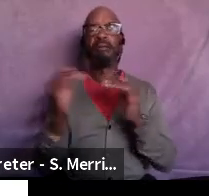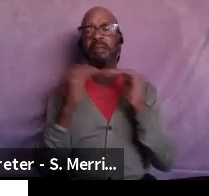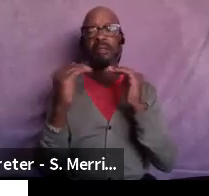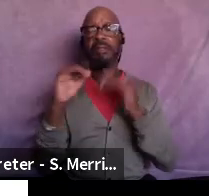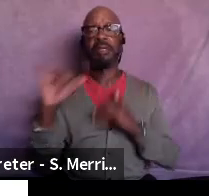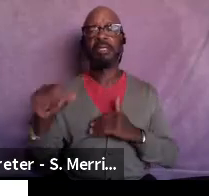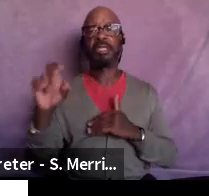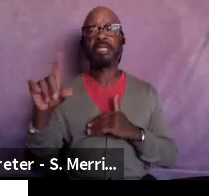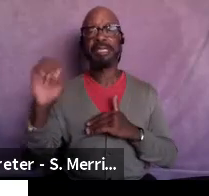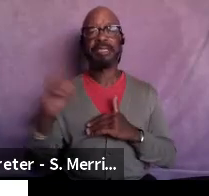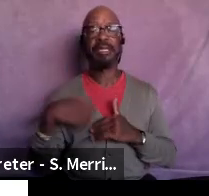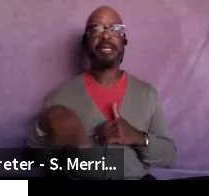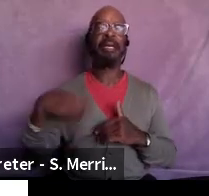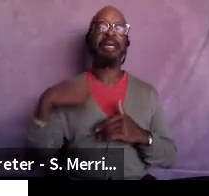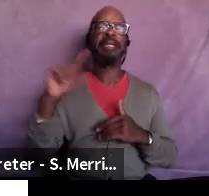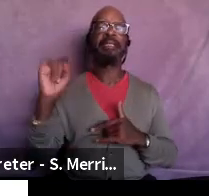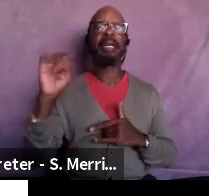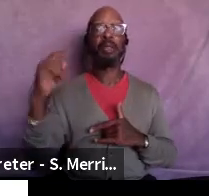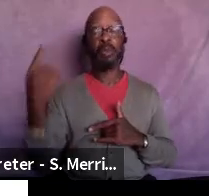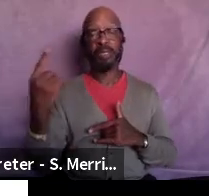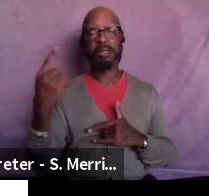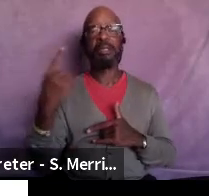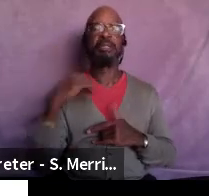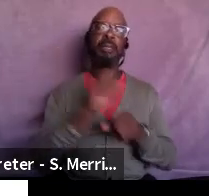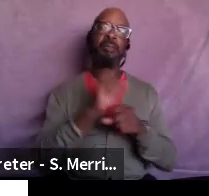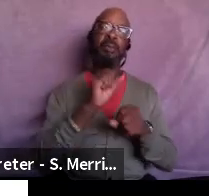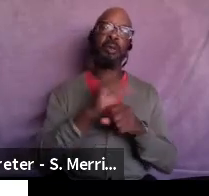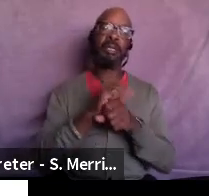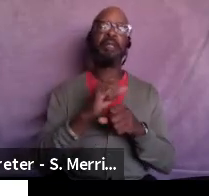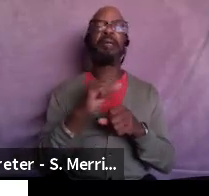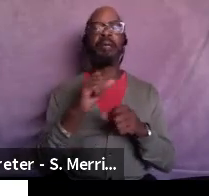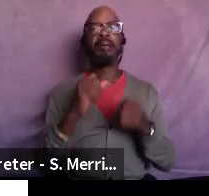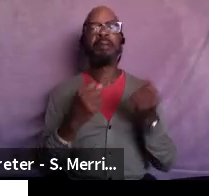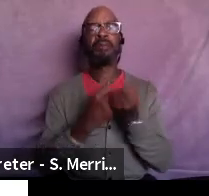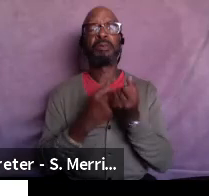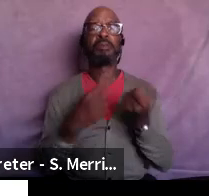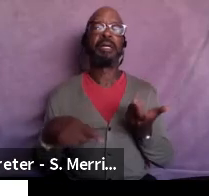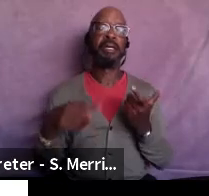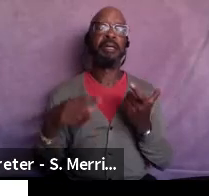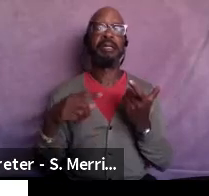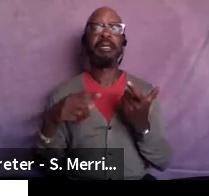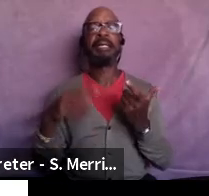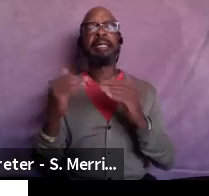to employment, is enforced by the Equal Employment Opportunity Commission.